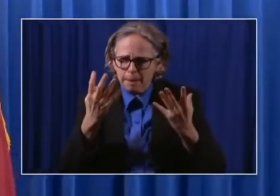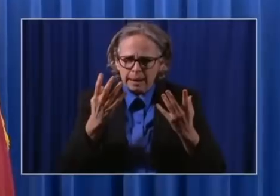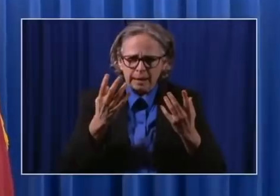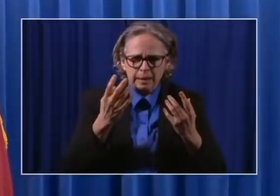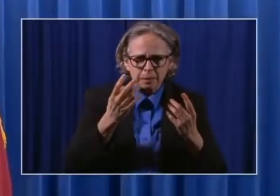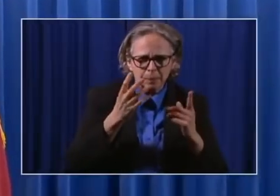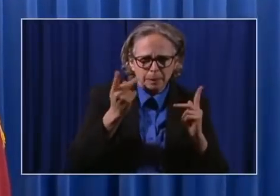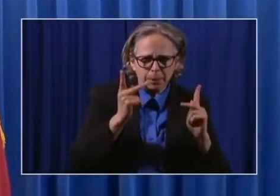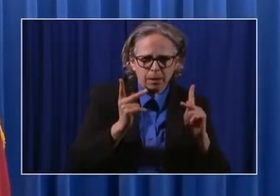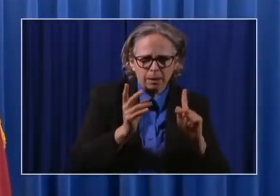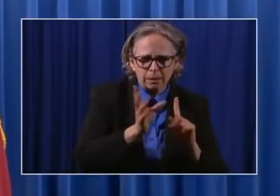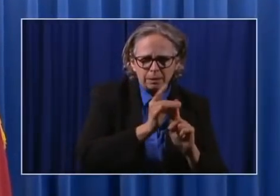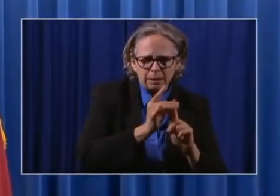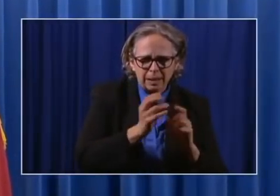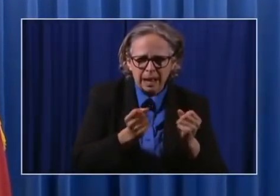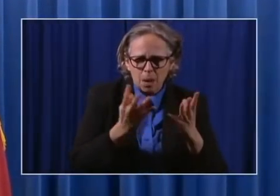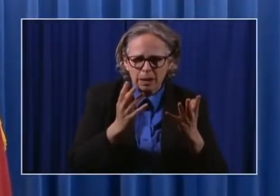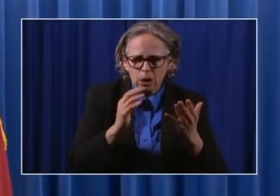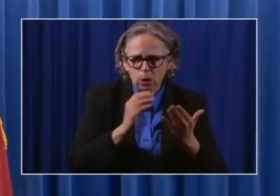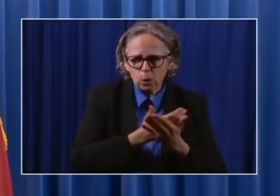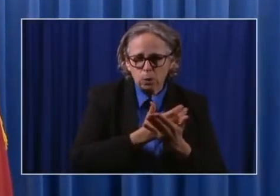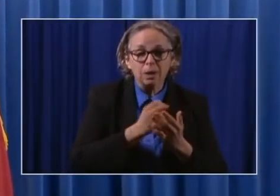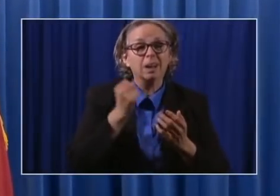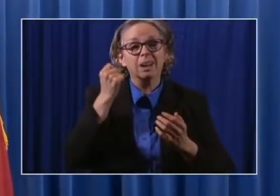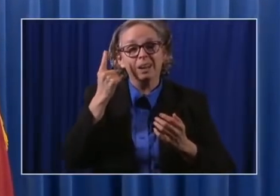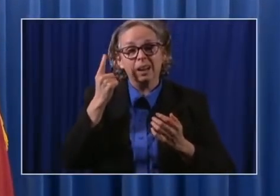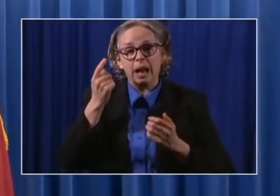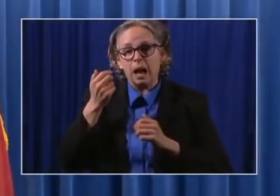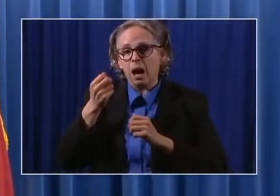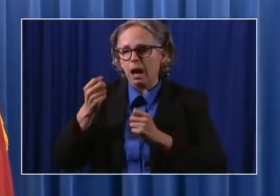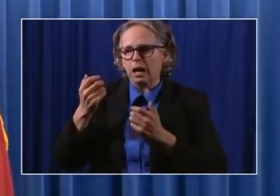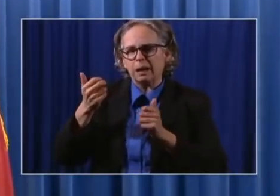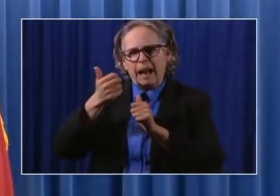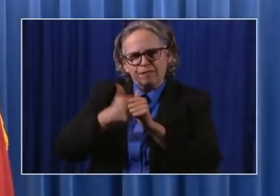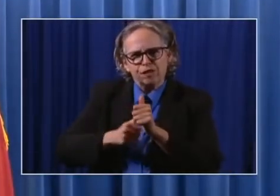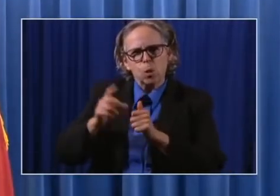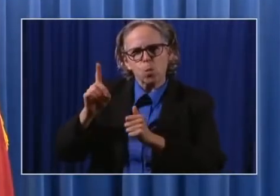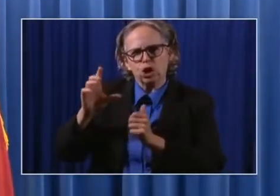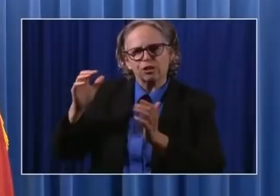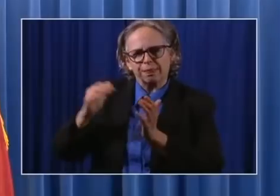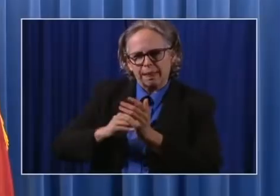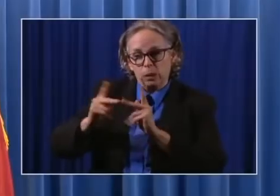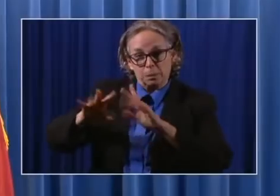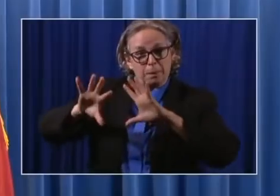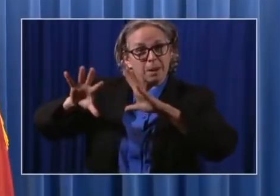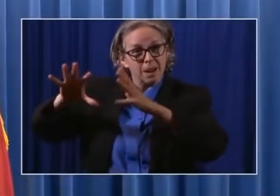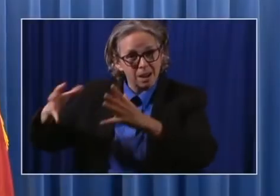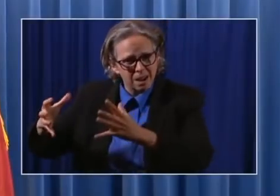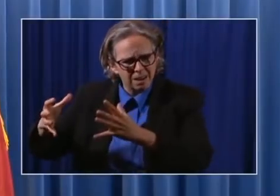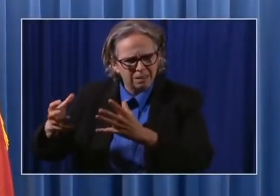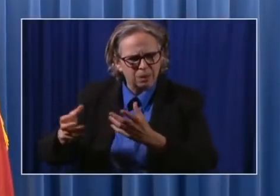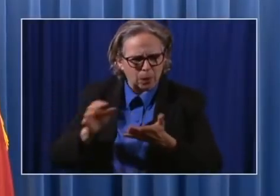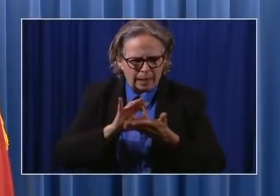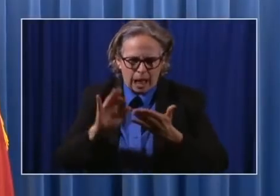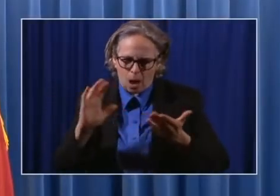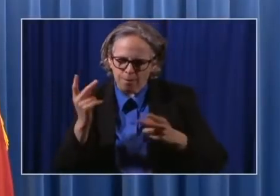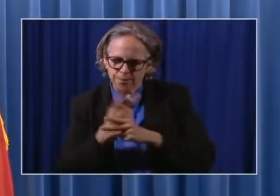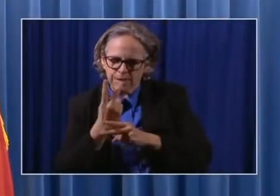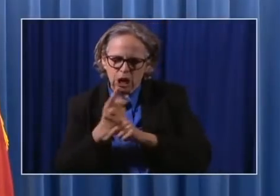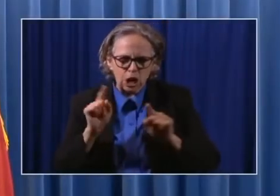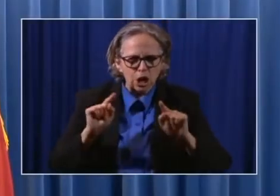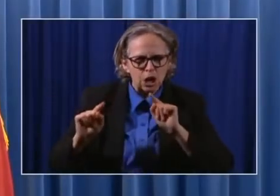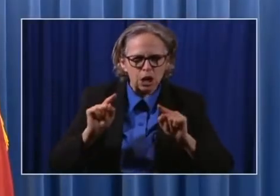figured per 100,000, so that you're comparing apples to apples, a small county versus a large county, but per 100,000